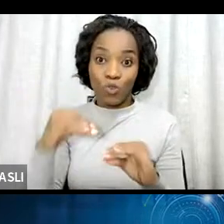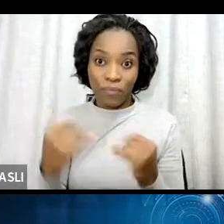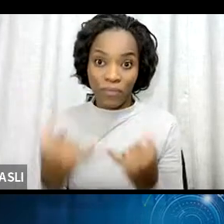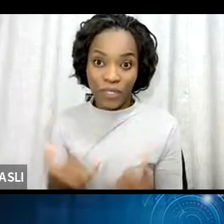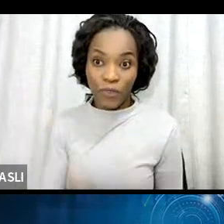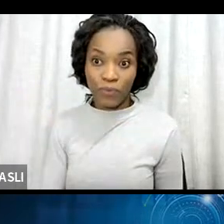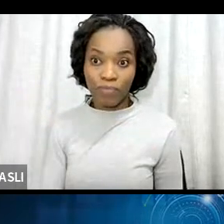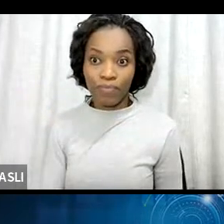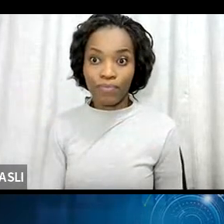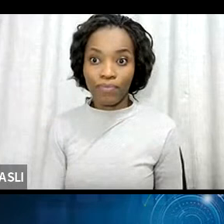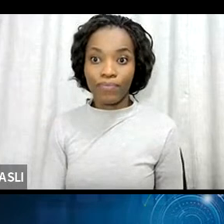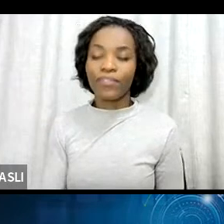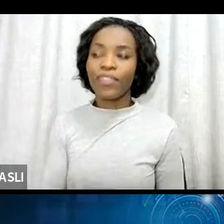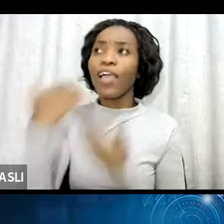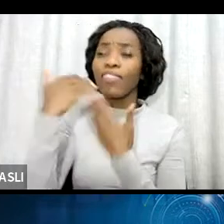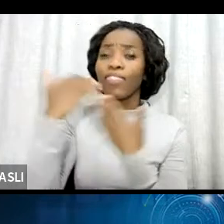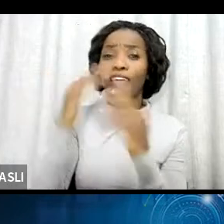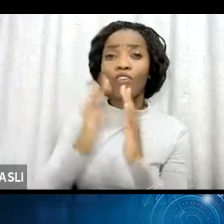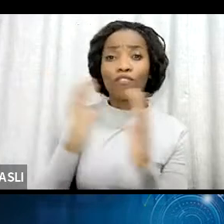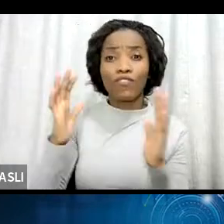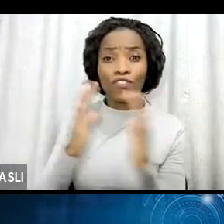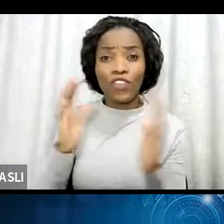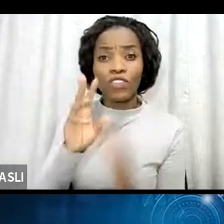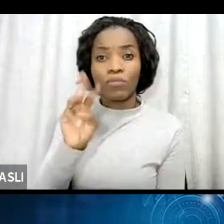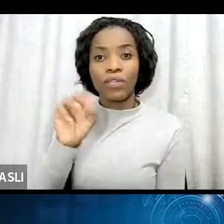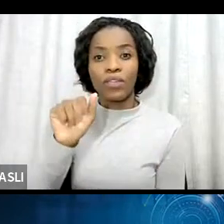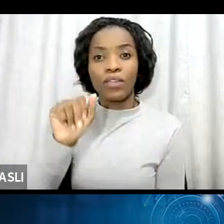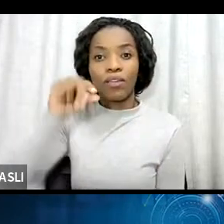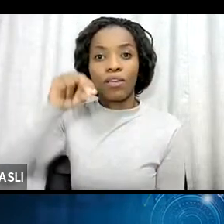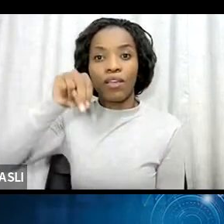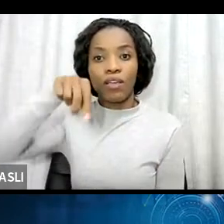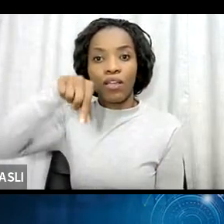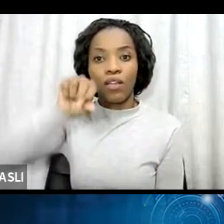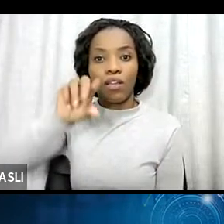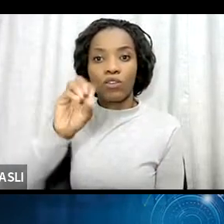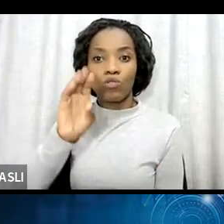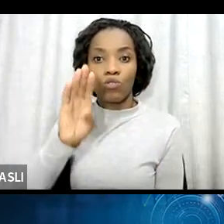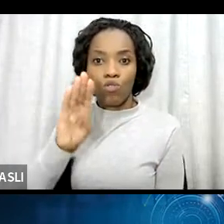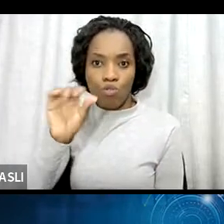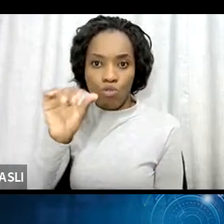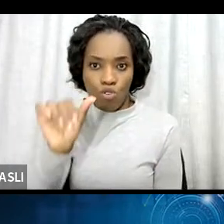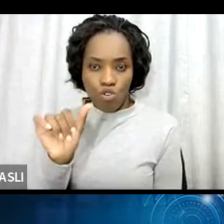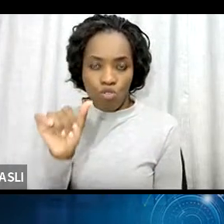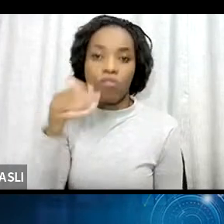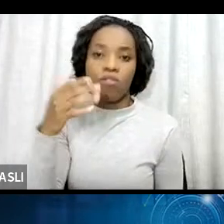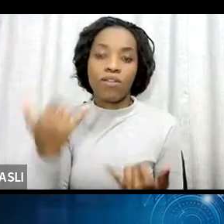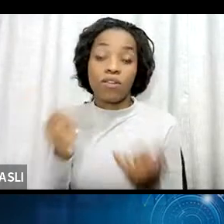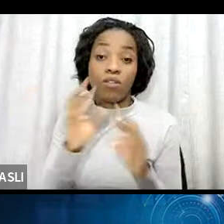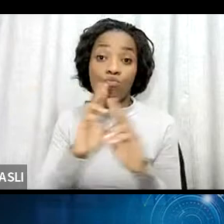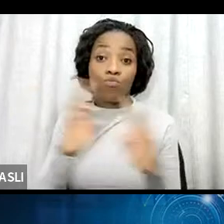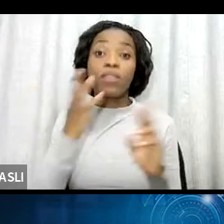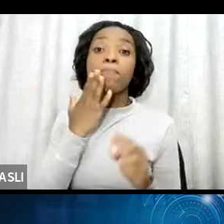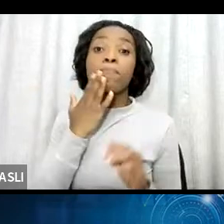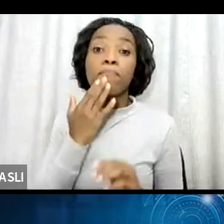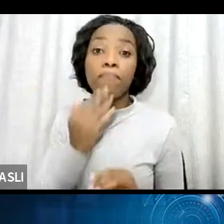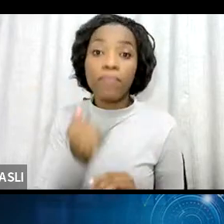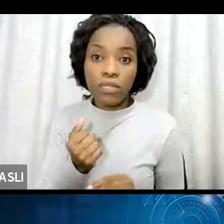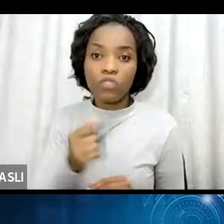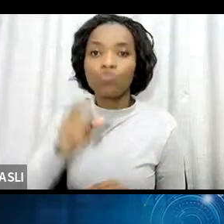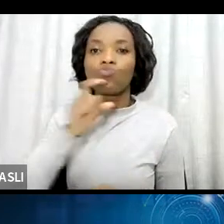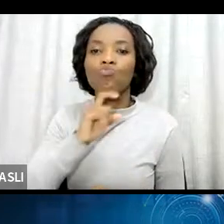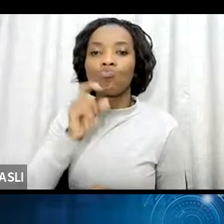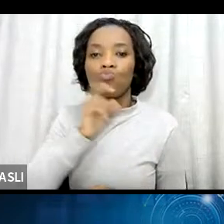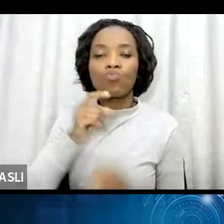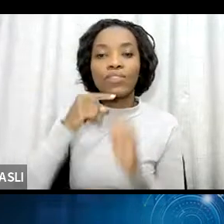Thank you very much, Mangova. While we are at it, I will encourage our participants to use our dedicated